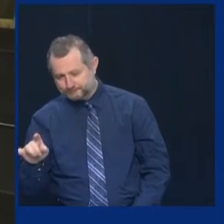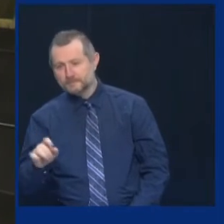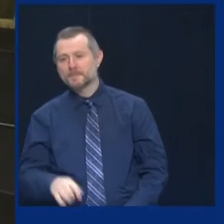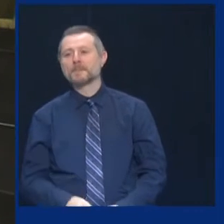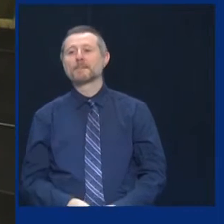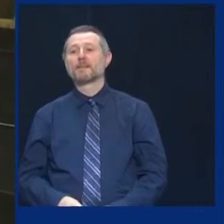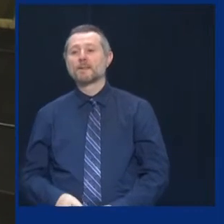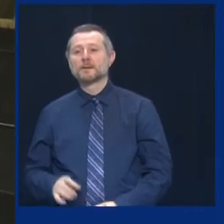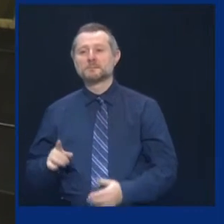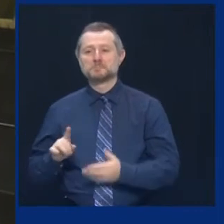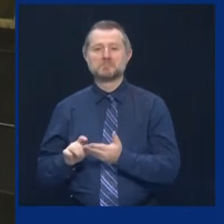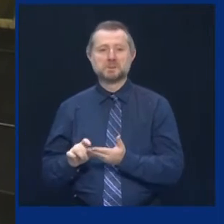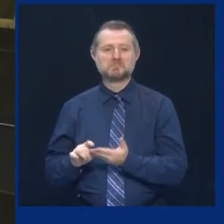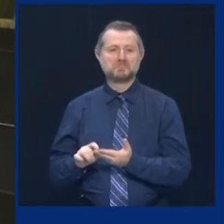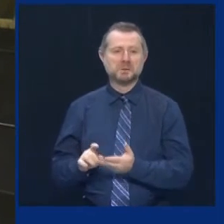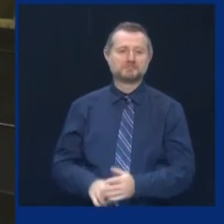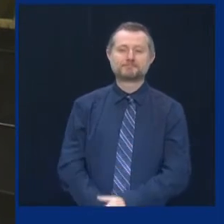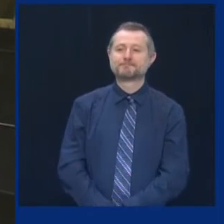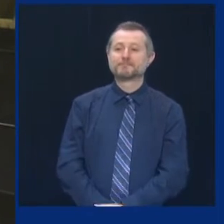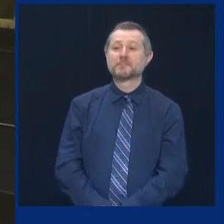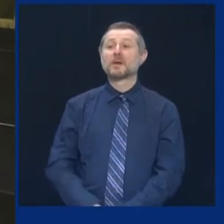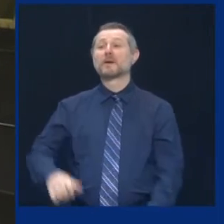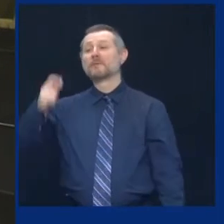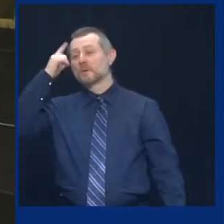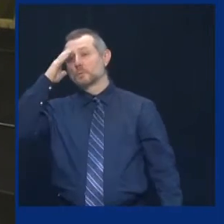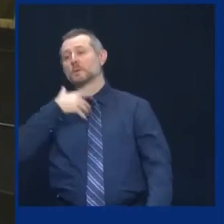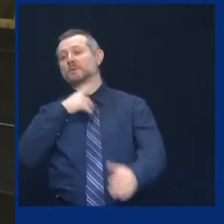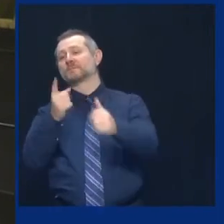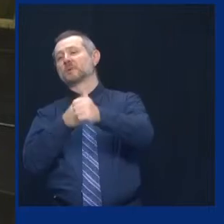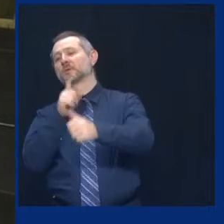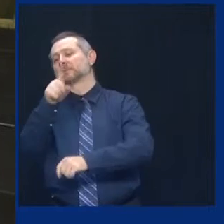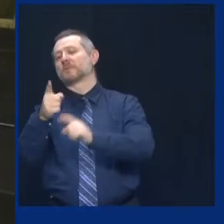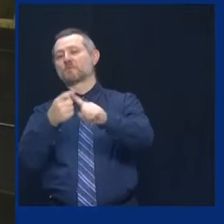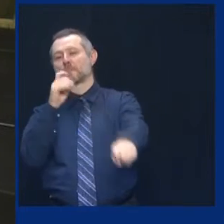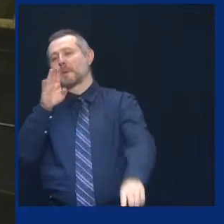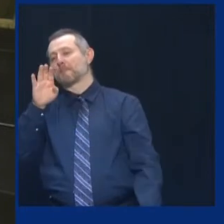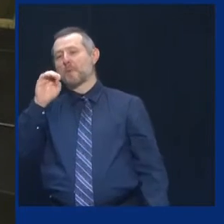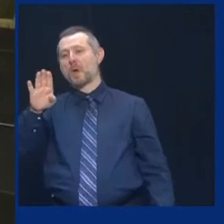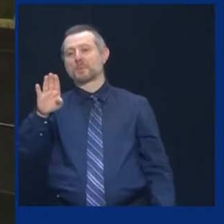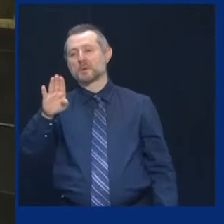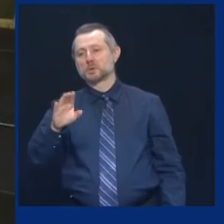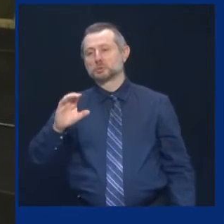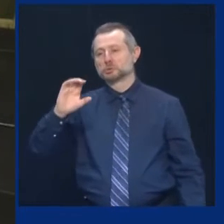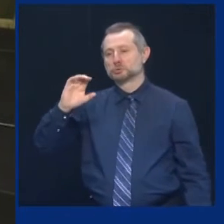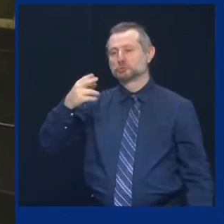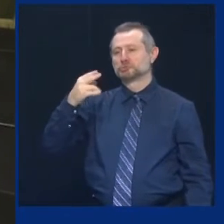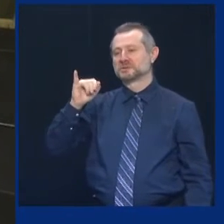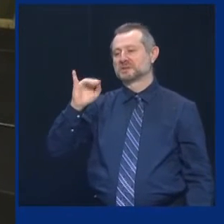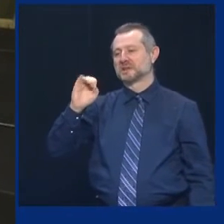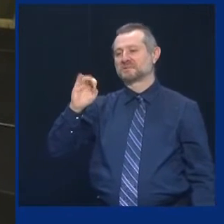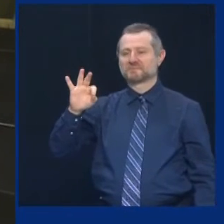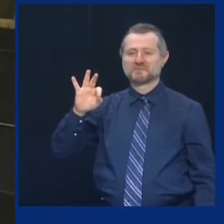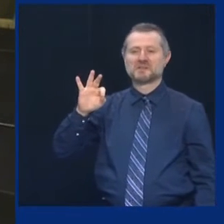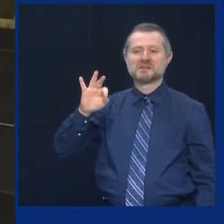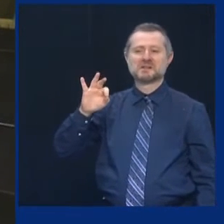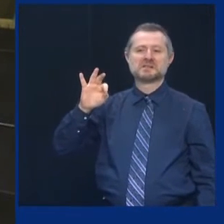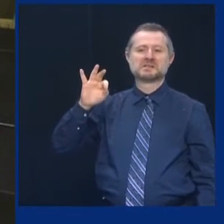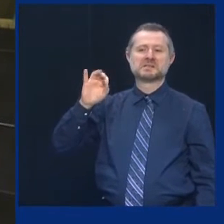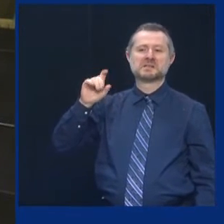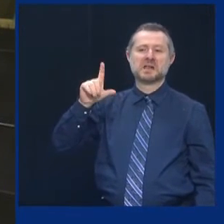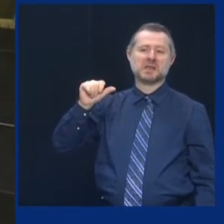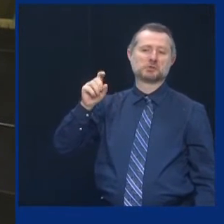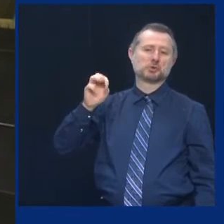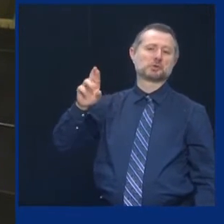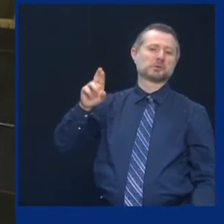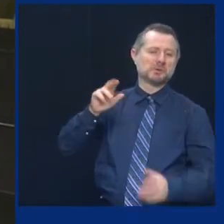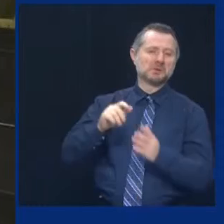Governor, your first question comes from Bob Hennelly from the Chief Leader. Bob, your line is now open. Please unmute your microphone. Yes,